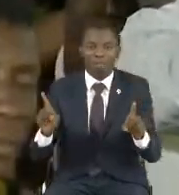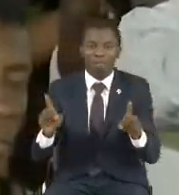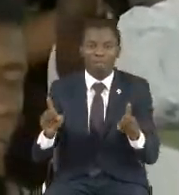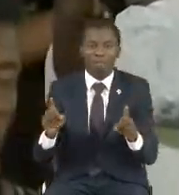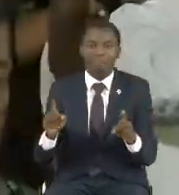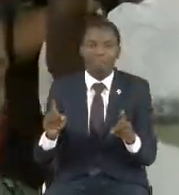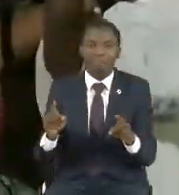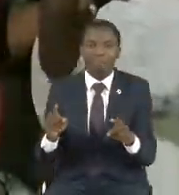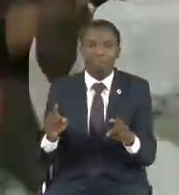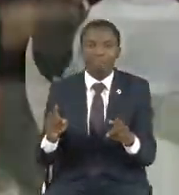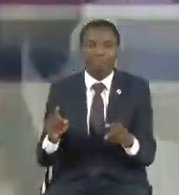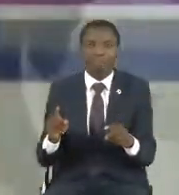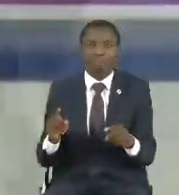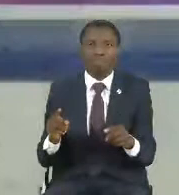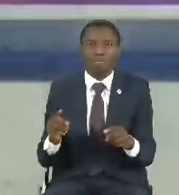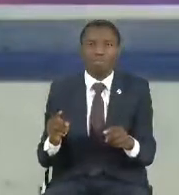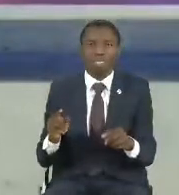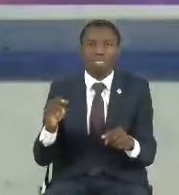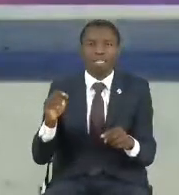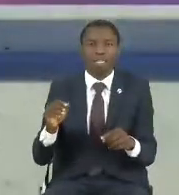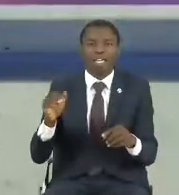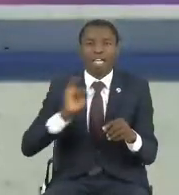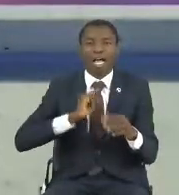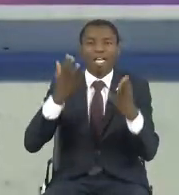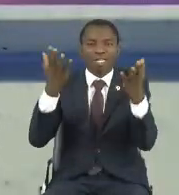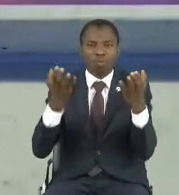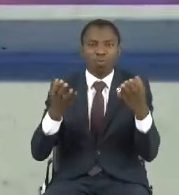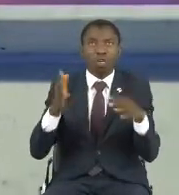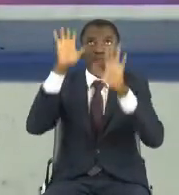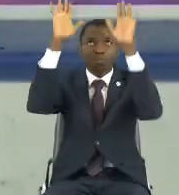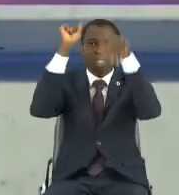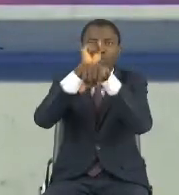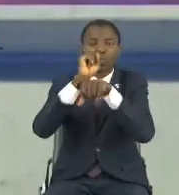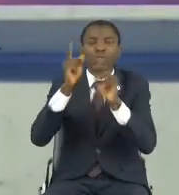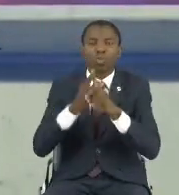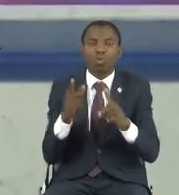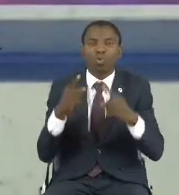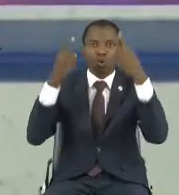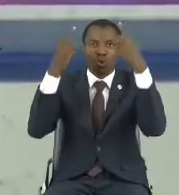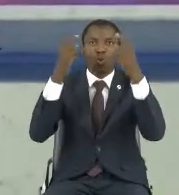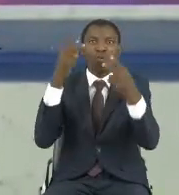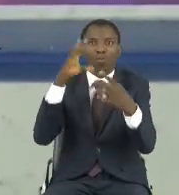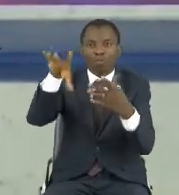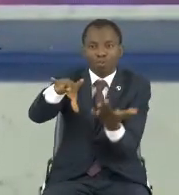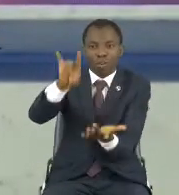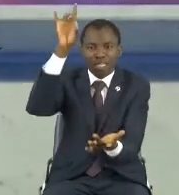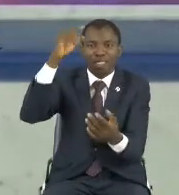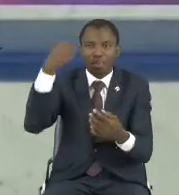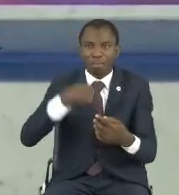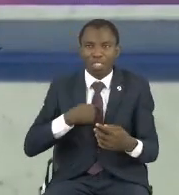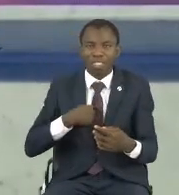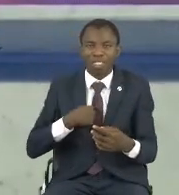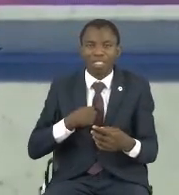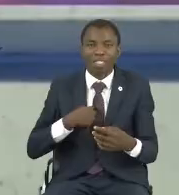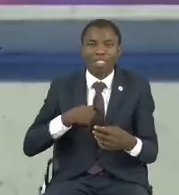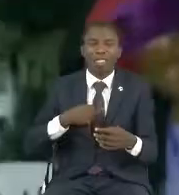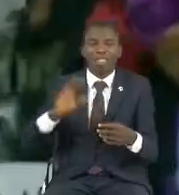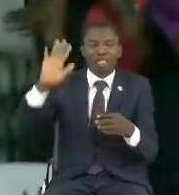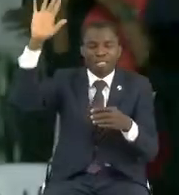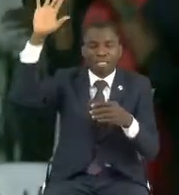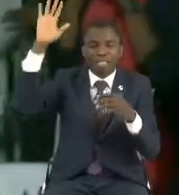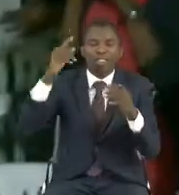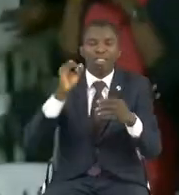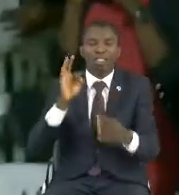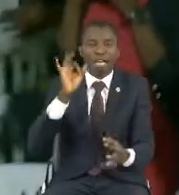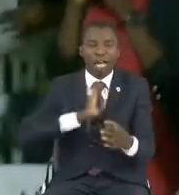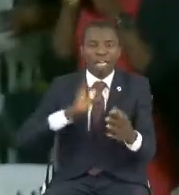happened. I want miracle to locate me. If you are the one, raise up your hand. I want healing to locate me